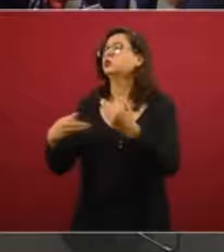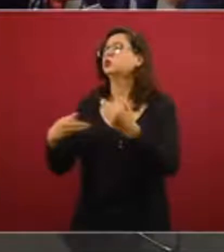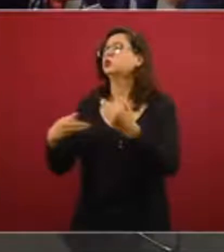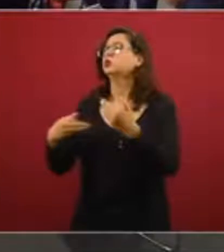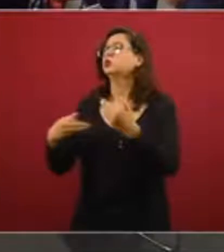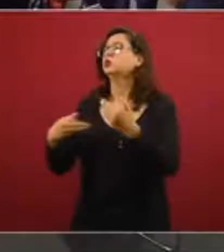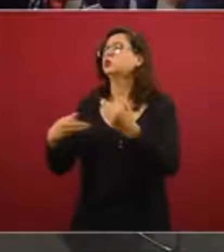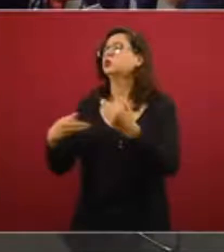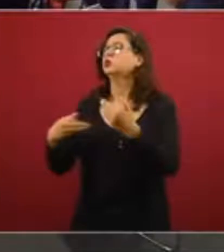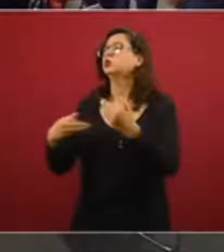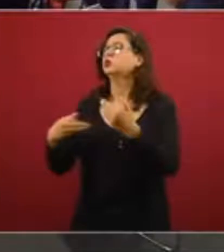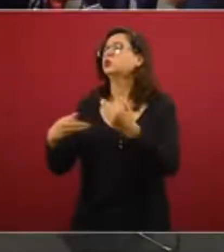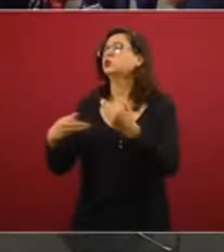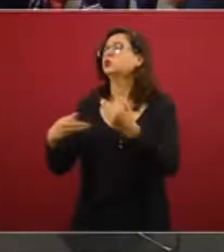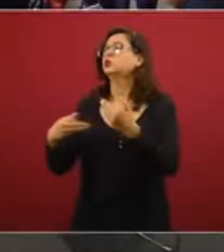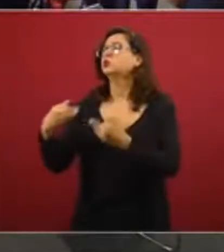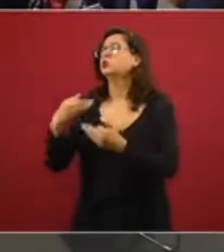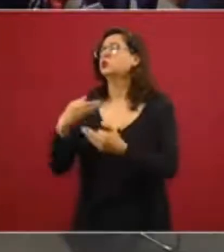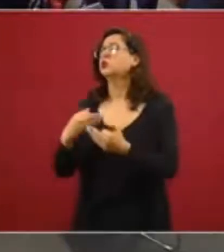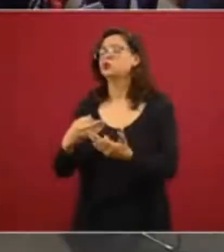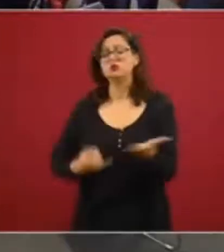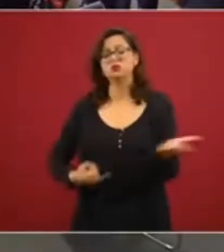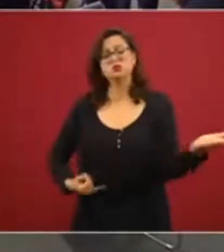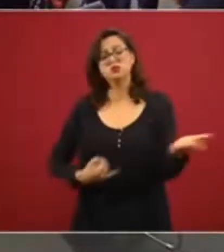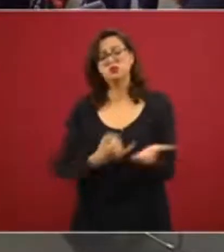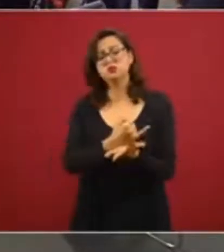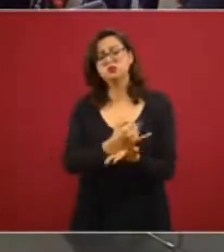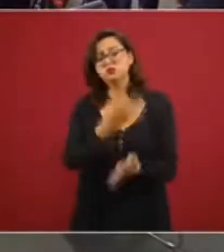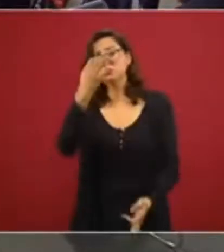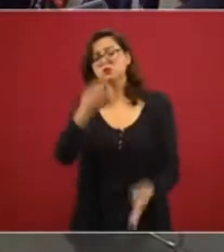between all of us.